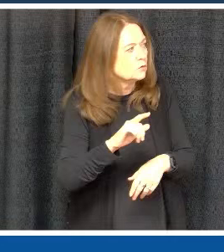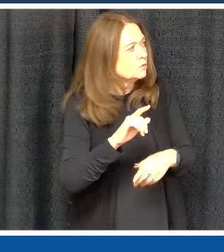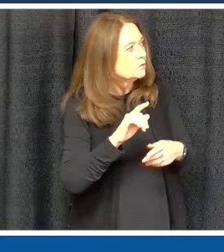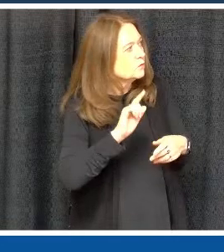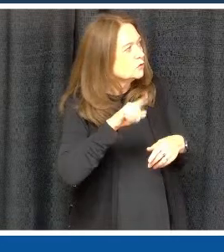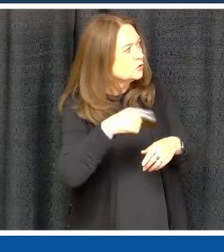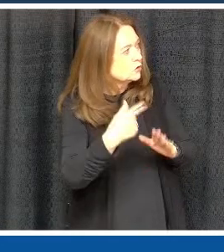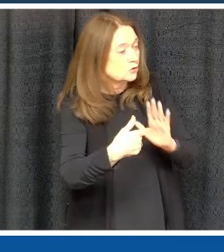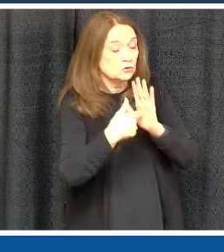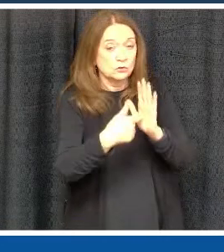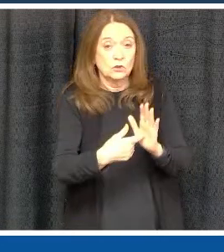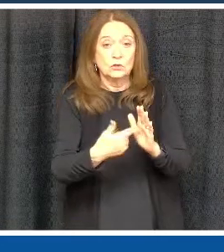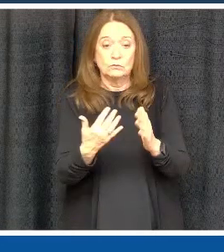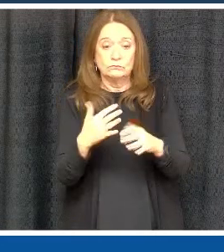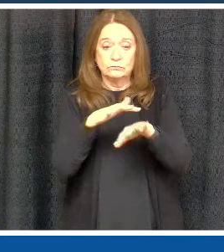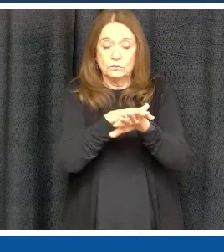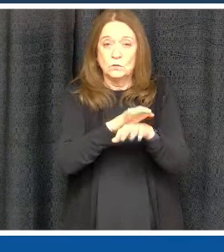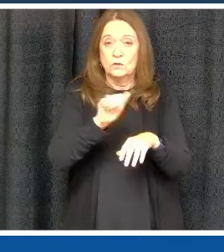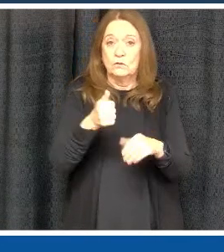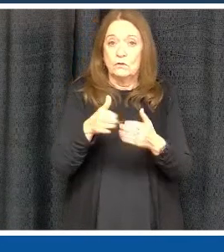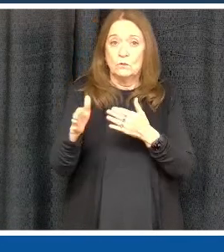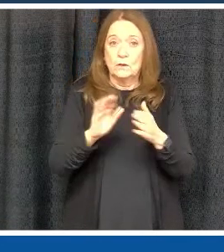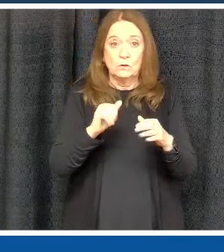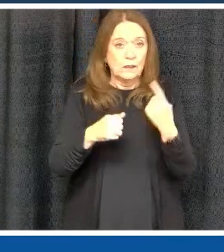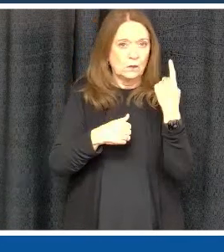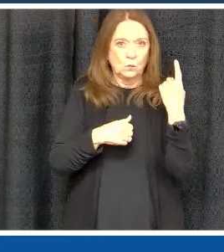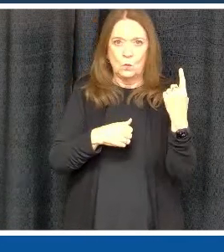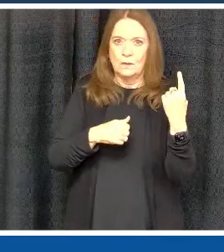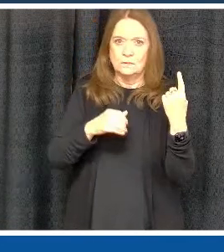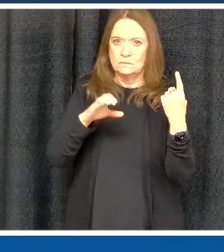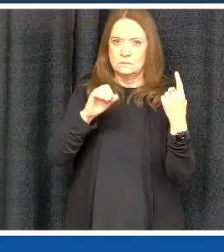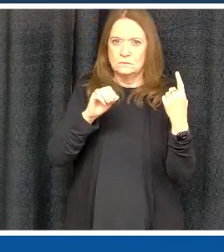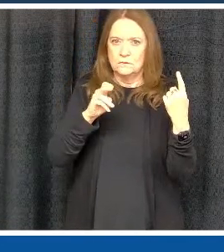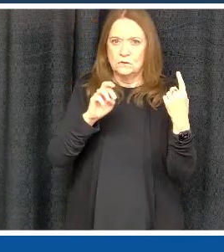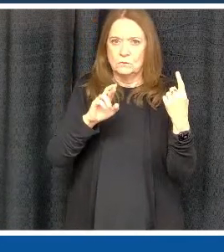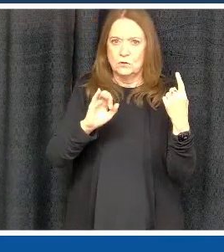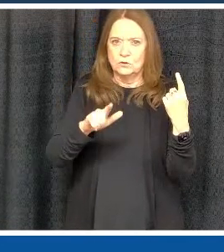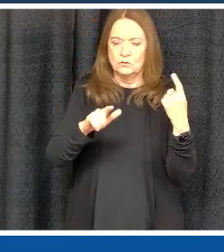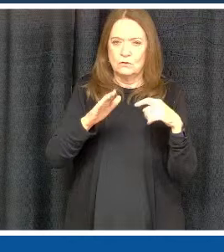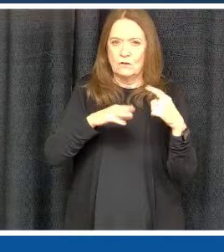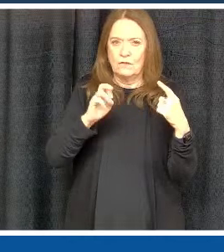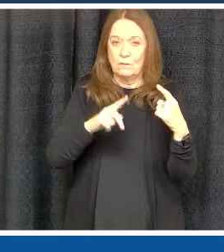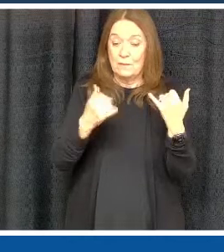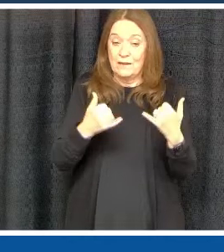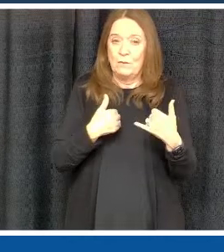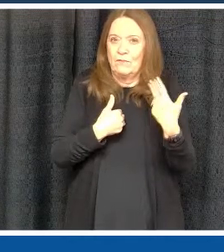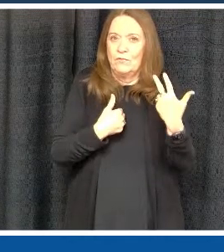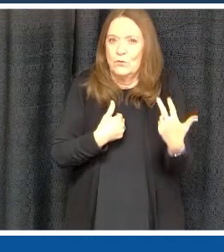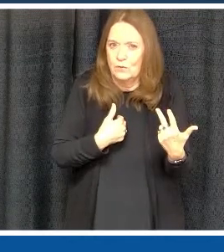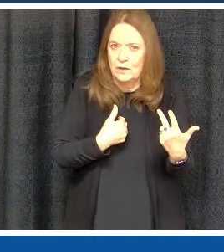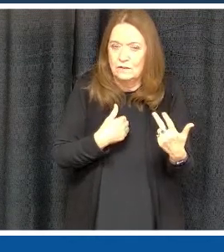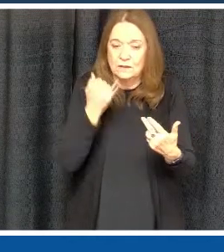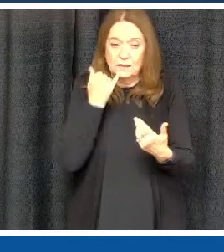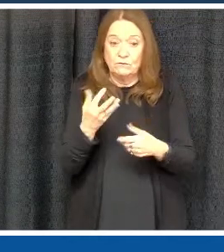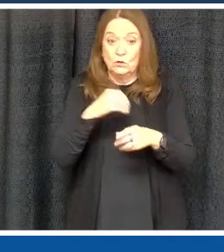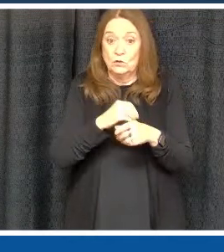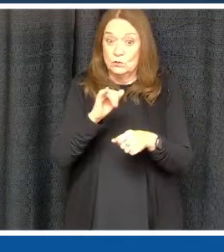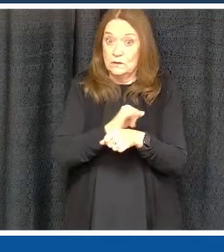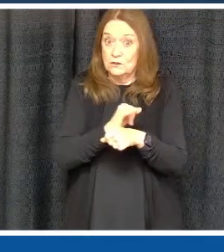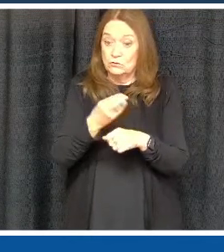with our previous plan, it only had 1 type of commercial on the map. We now have 3. 4 if you include commercial, industrial, hybrid as